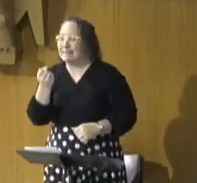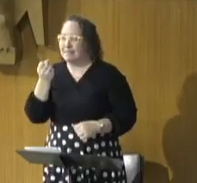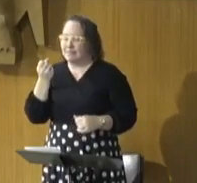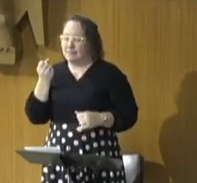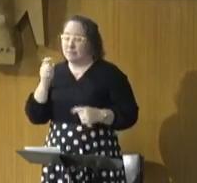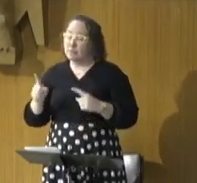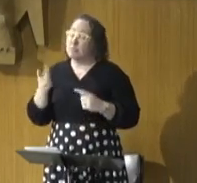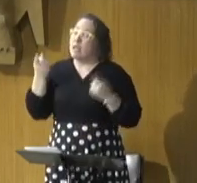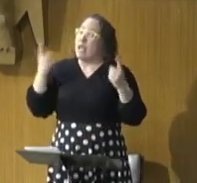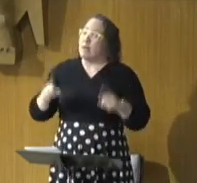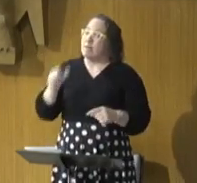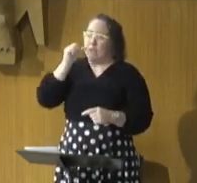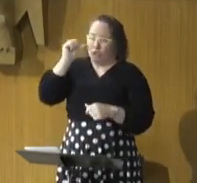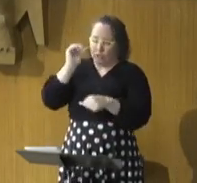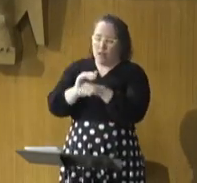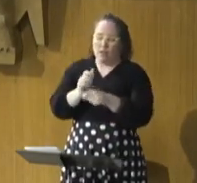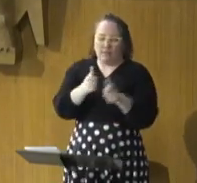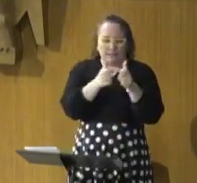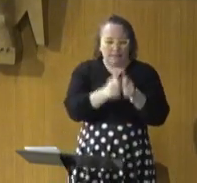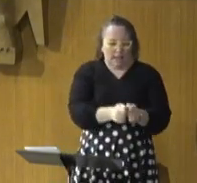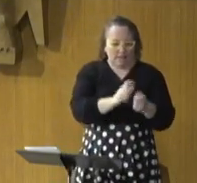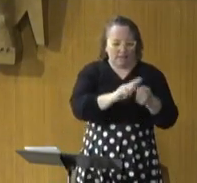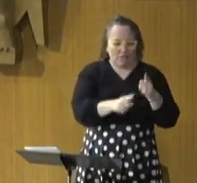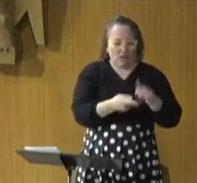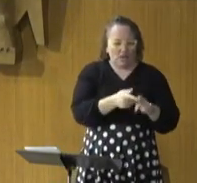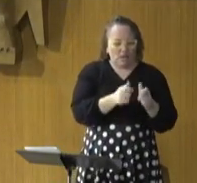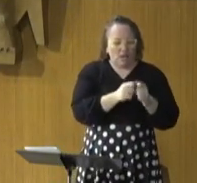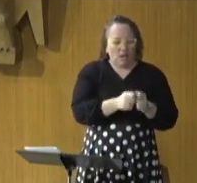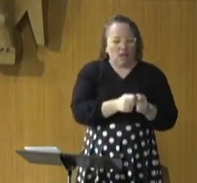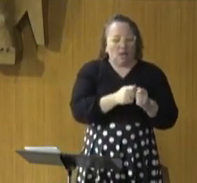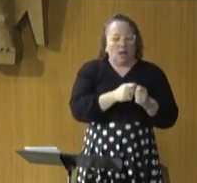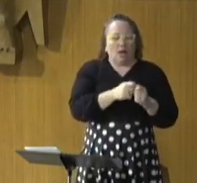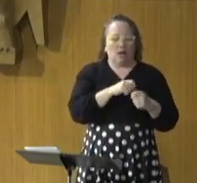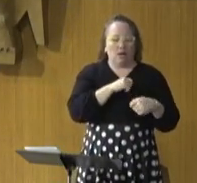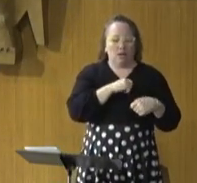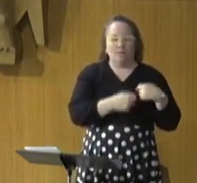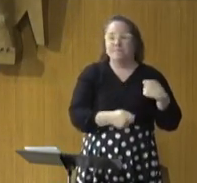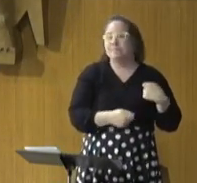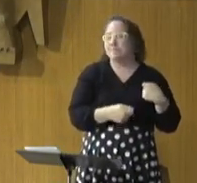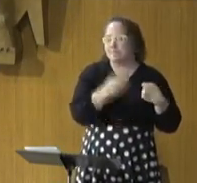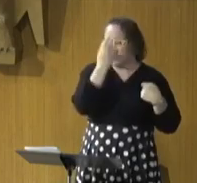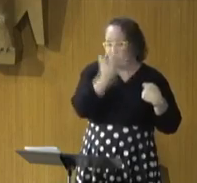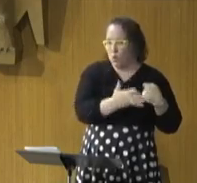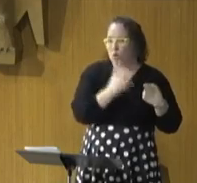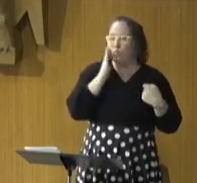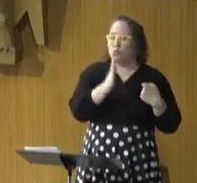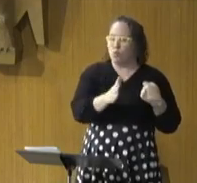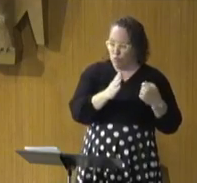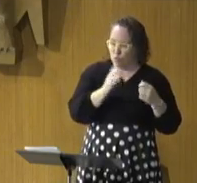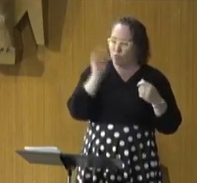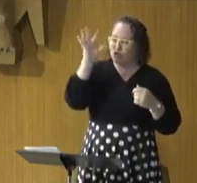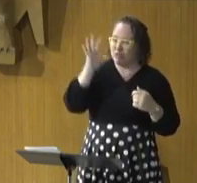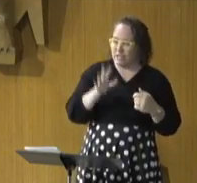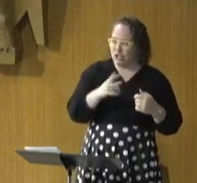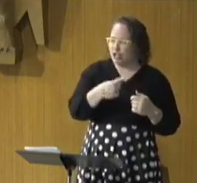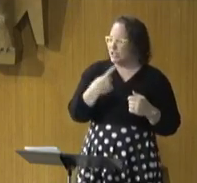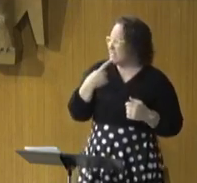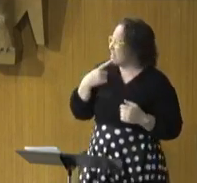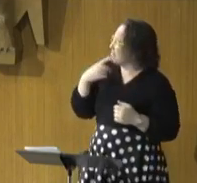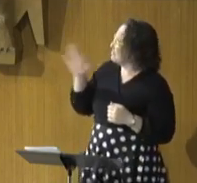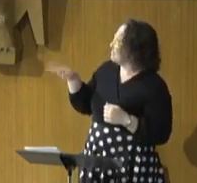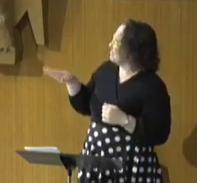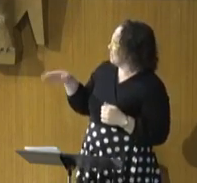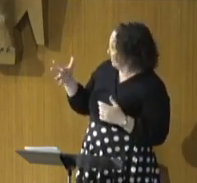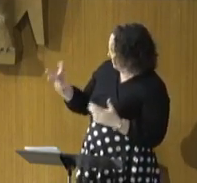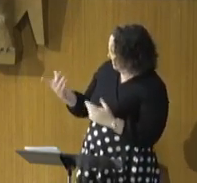texted a friend last night while boarding our flight and I told her I would be preaching tomorrow after all, she said, don't you maybe